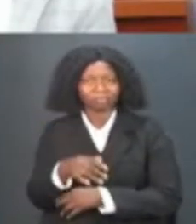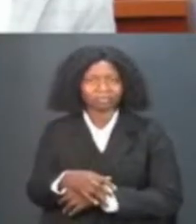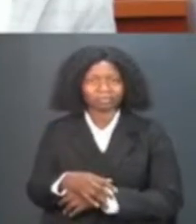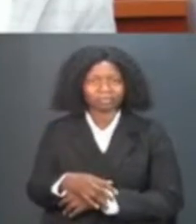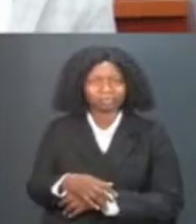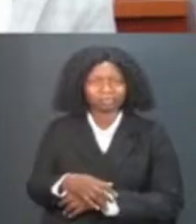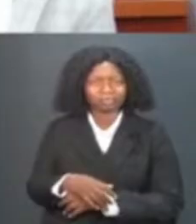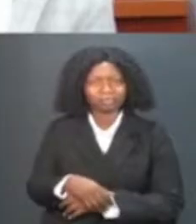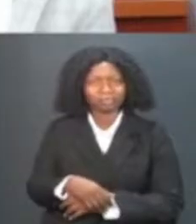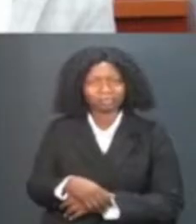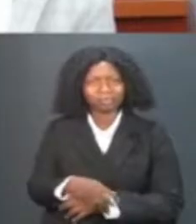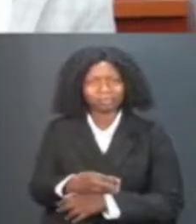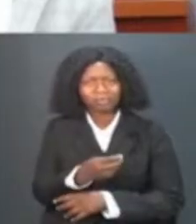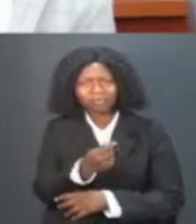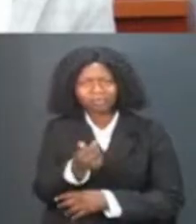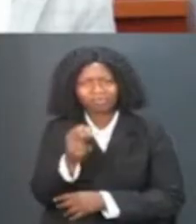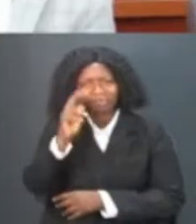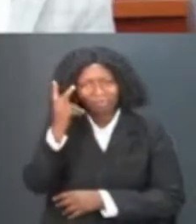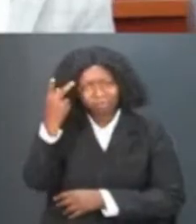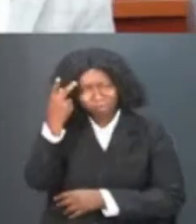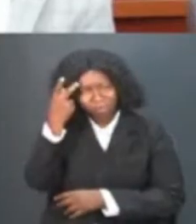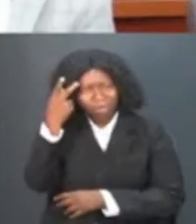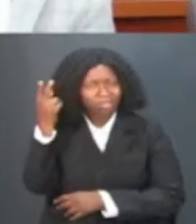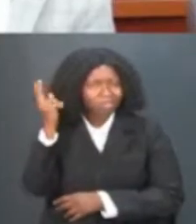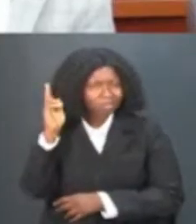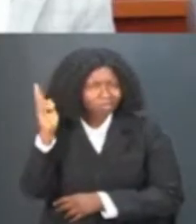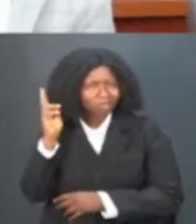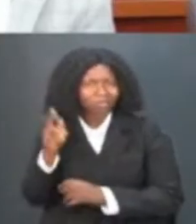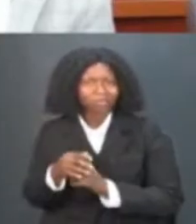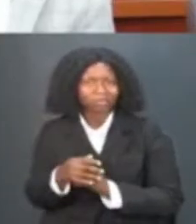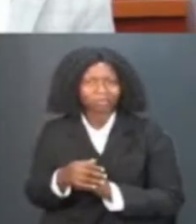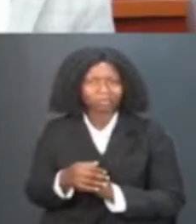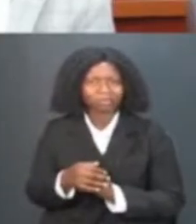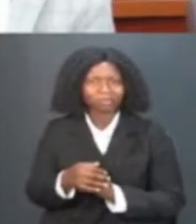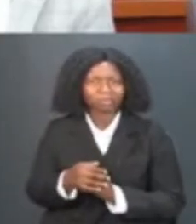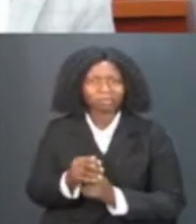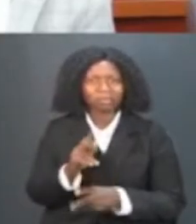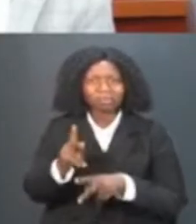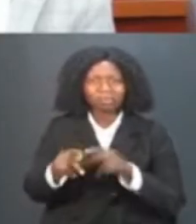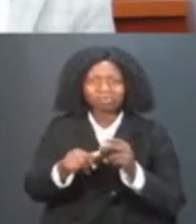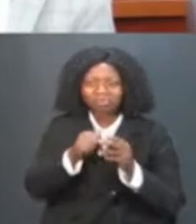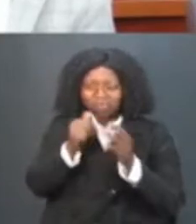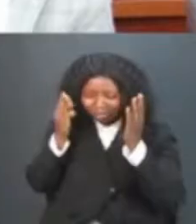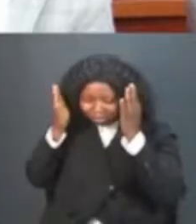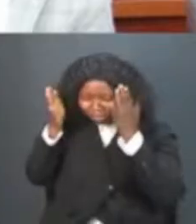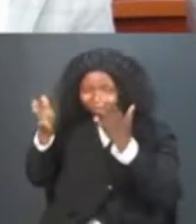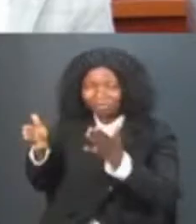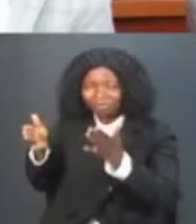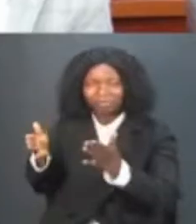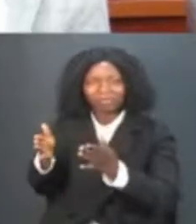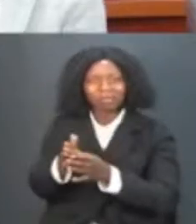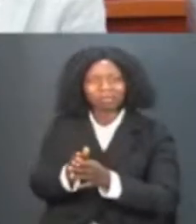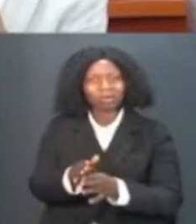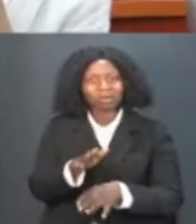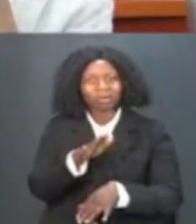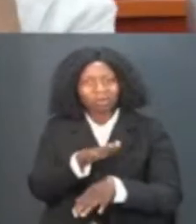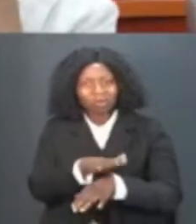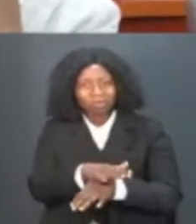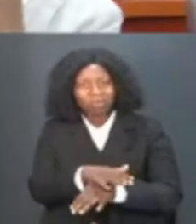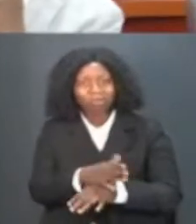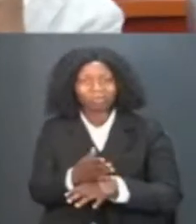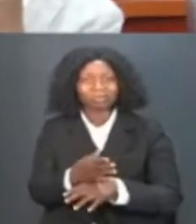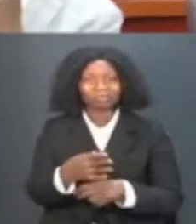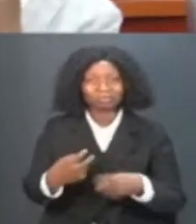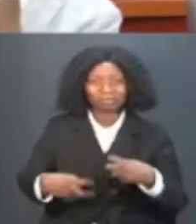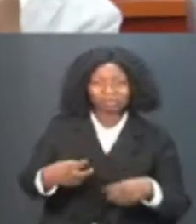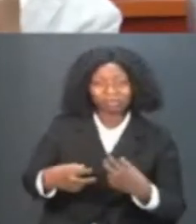had some few political twists to it. Instead of people concentrating on the gravamen of the